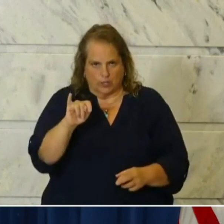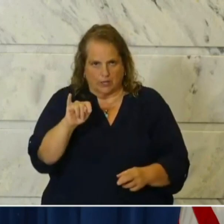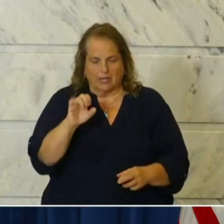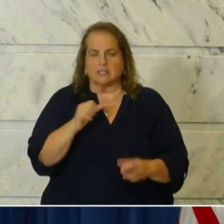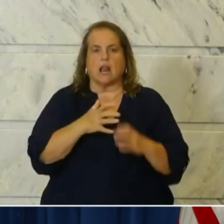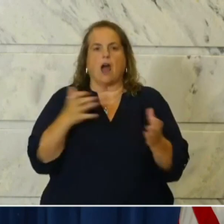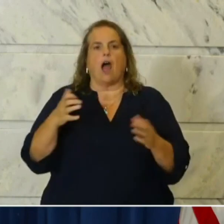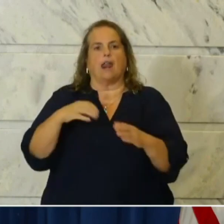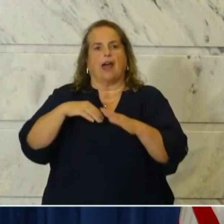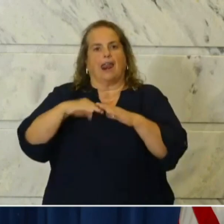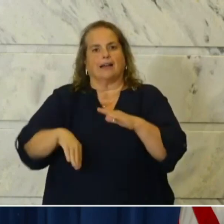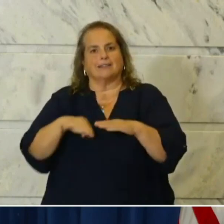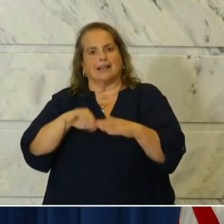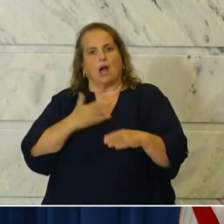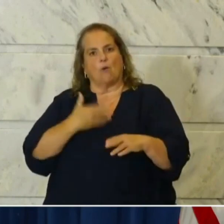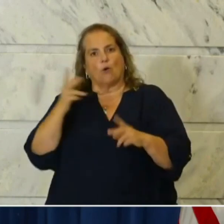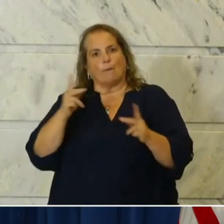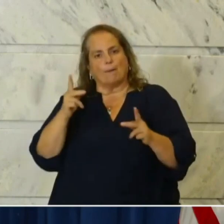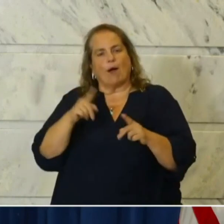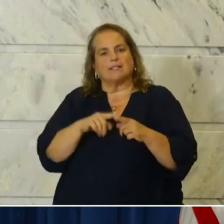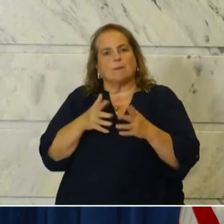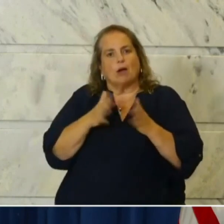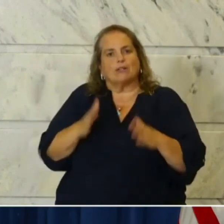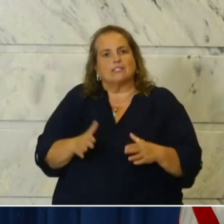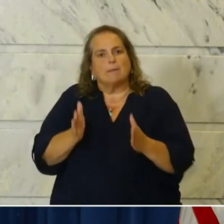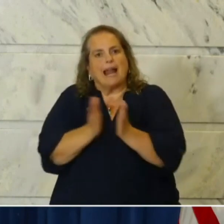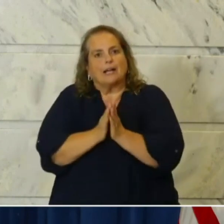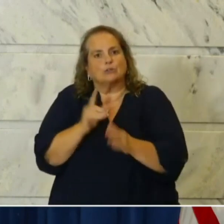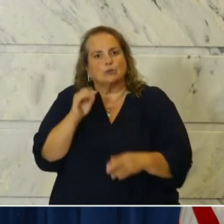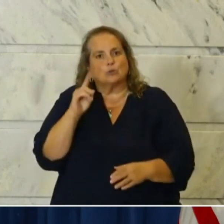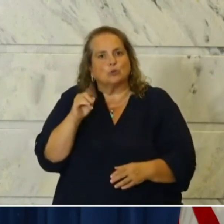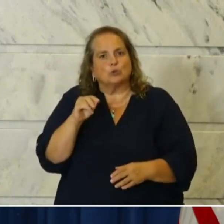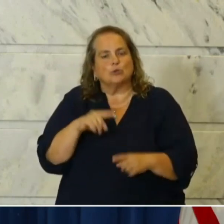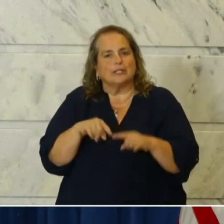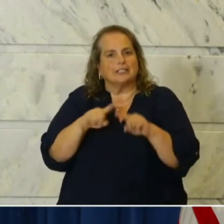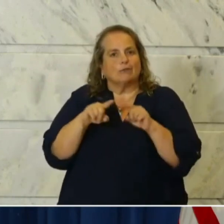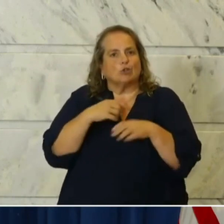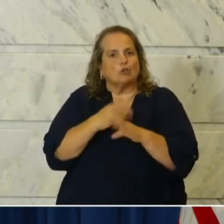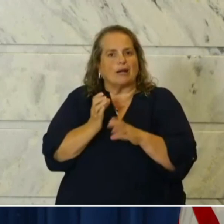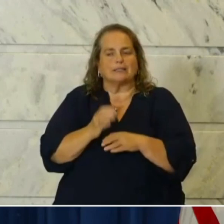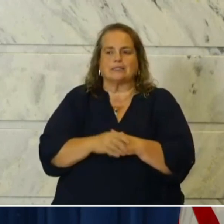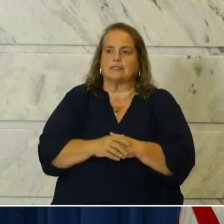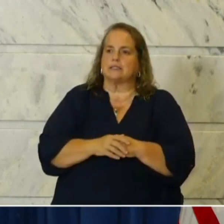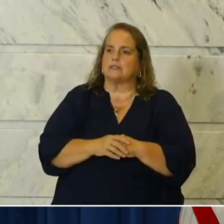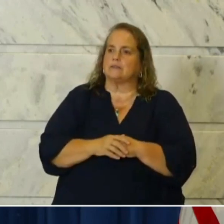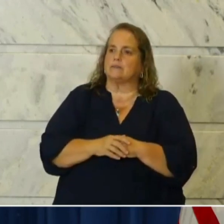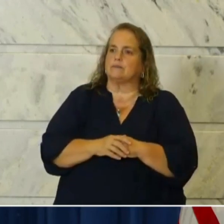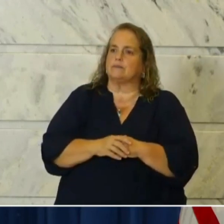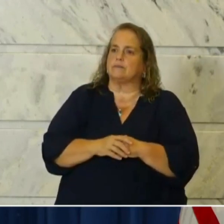less than our people as Americans have been asked to do in other crises. Tom.